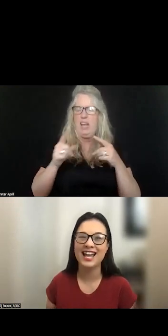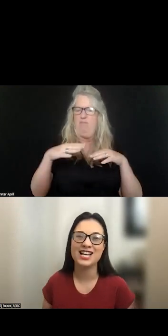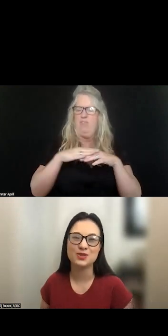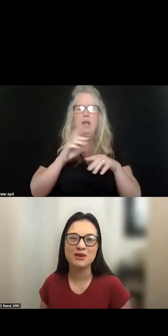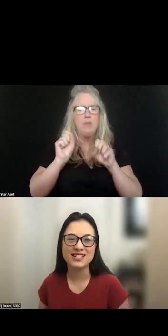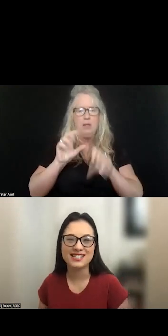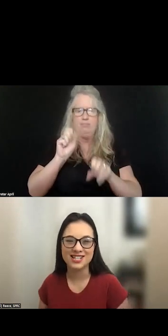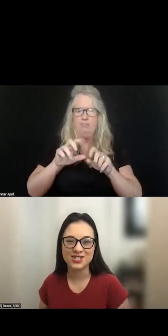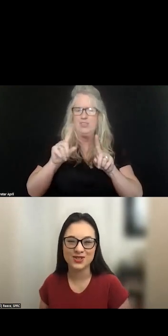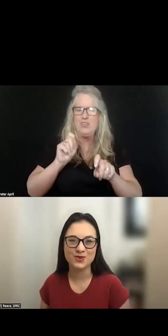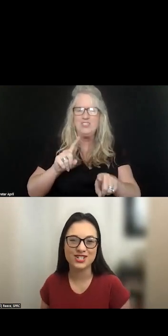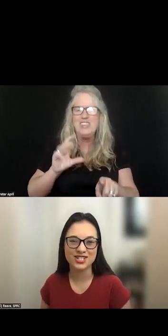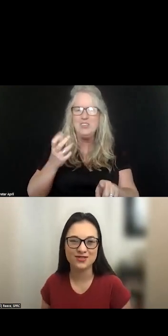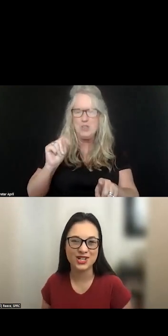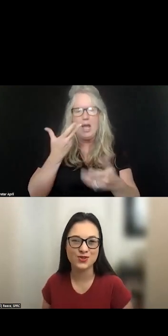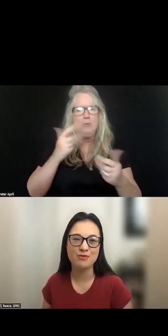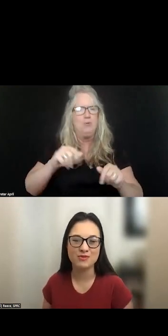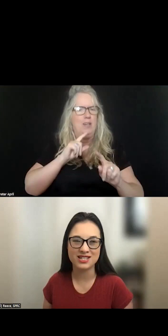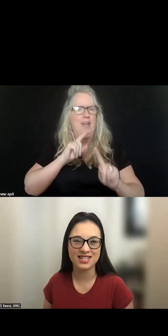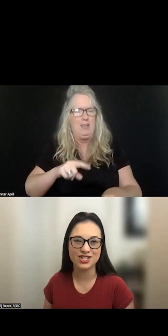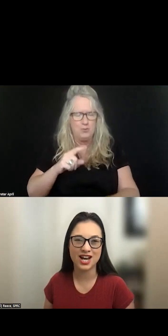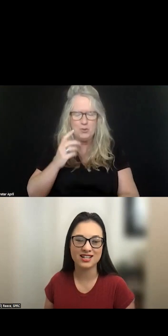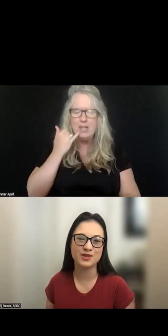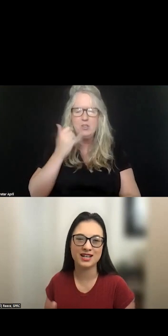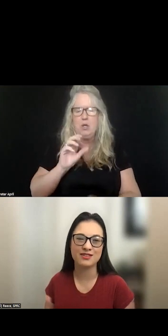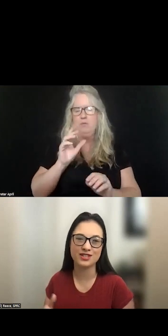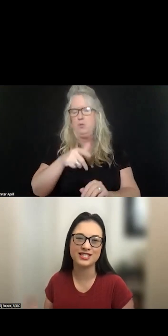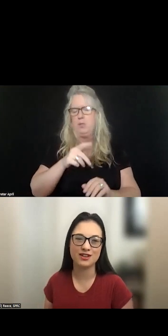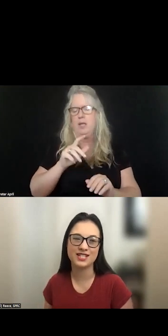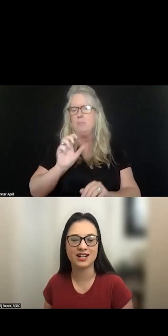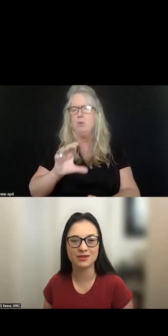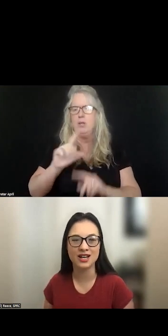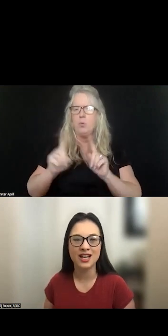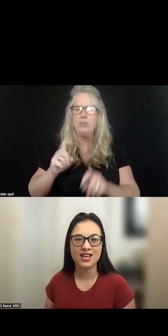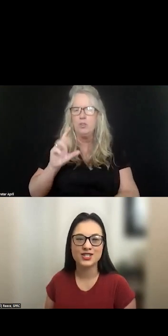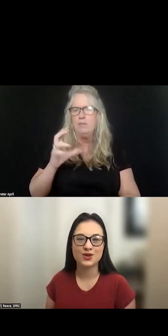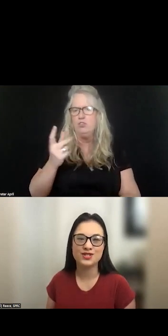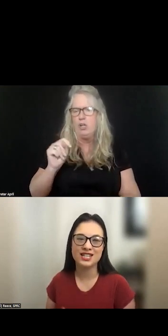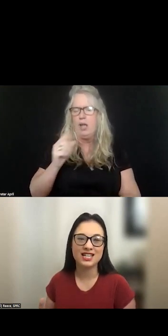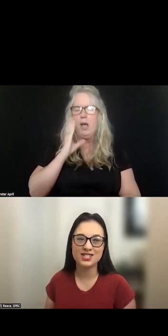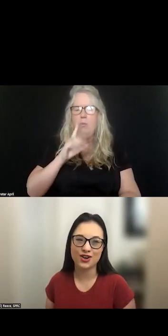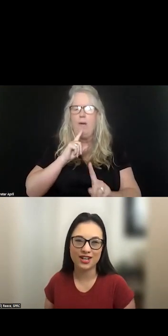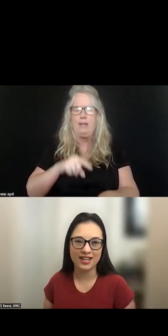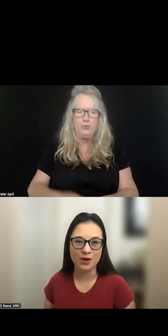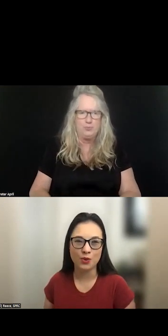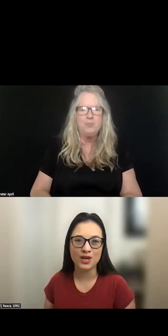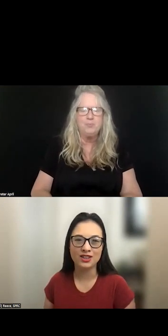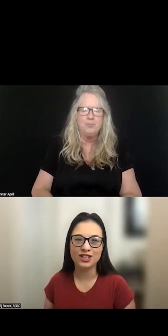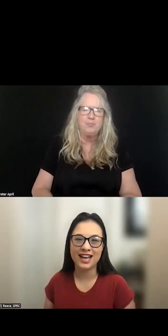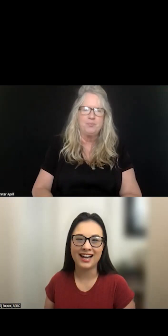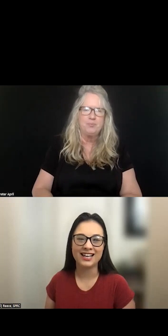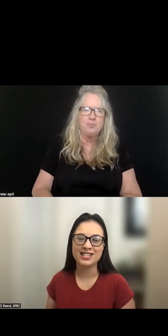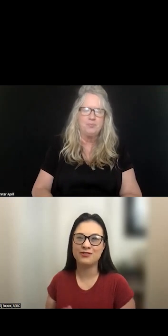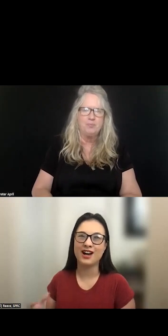chat and do my best to answer those questions if you can drop them into the chat because for the sake of time. So to get started, when we